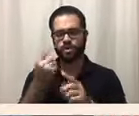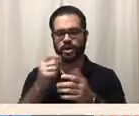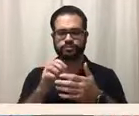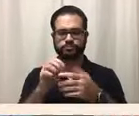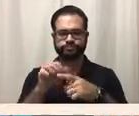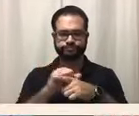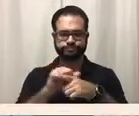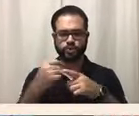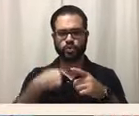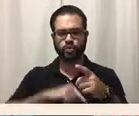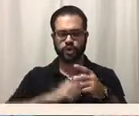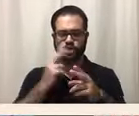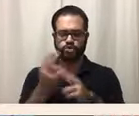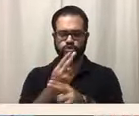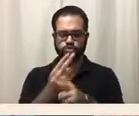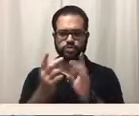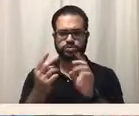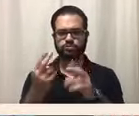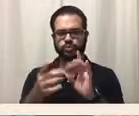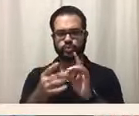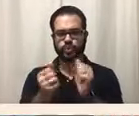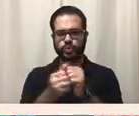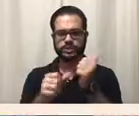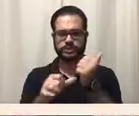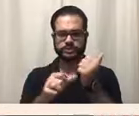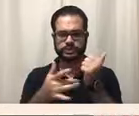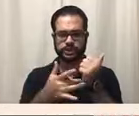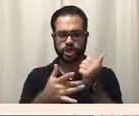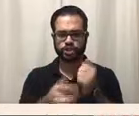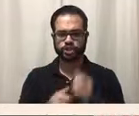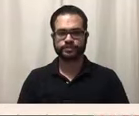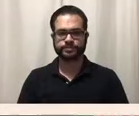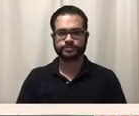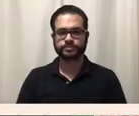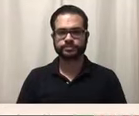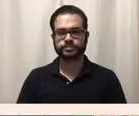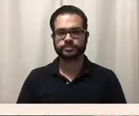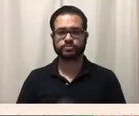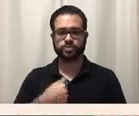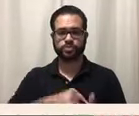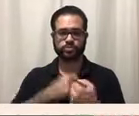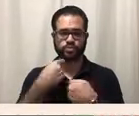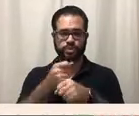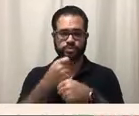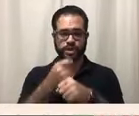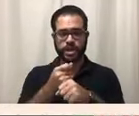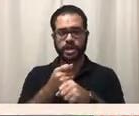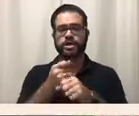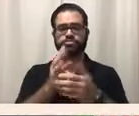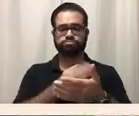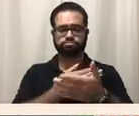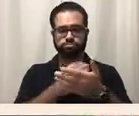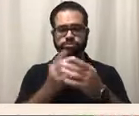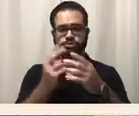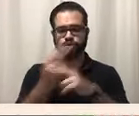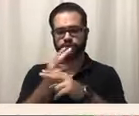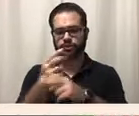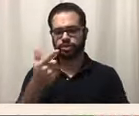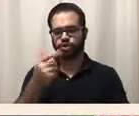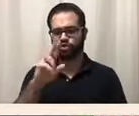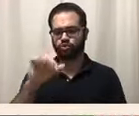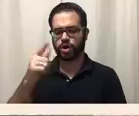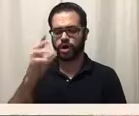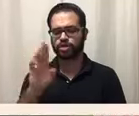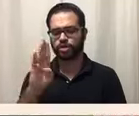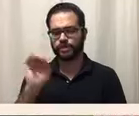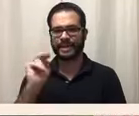technology. We made an original composition using GarageBand to work on fluency while